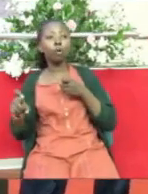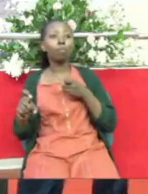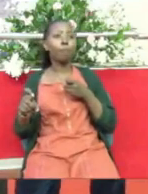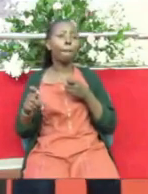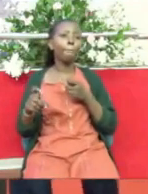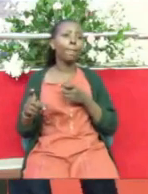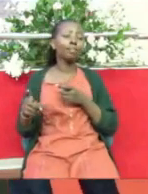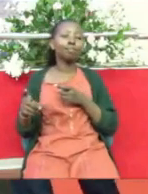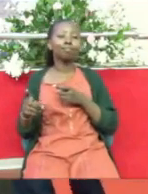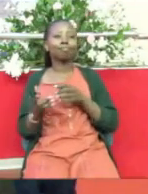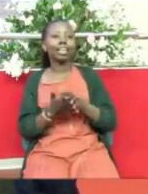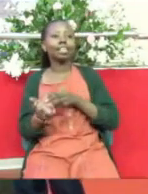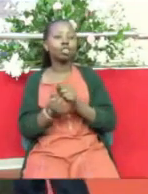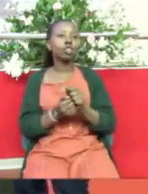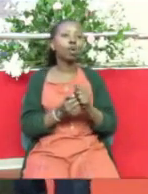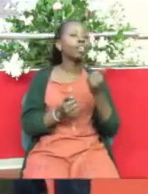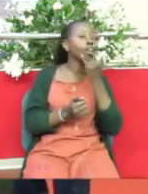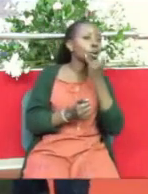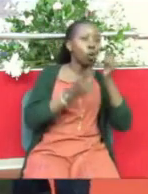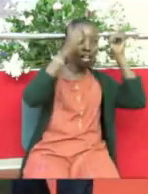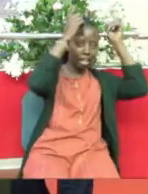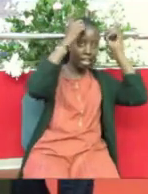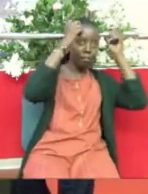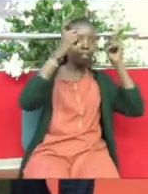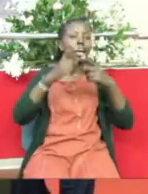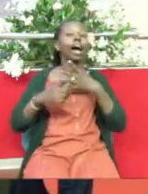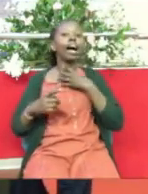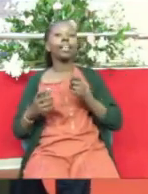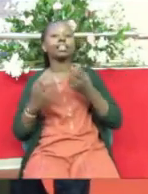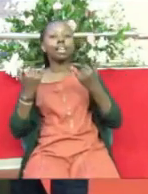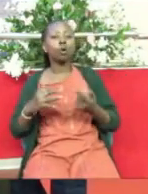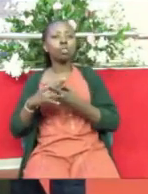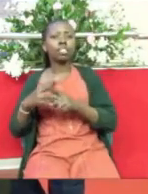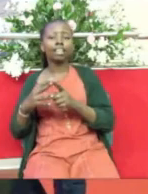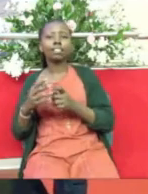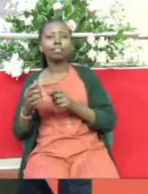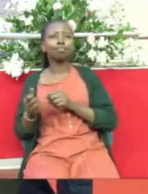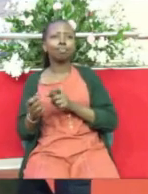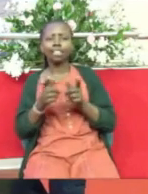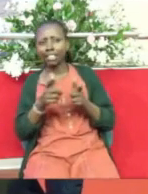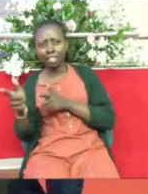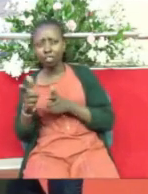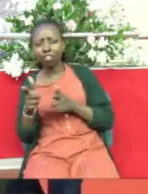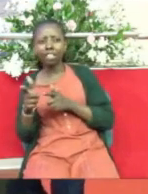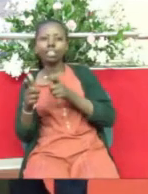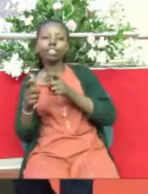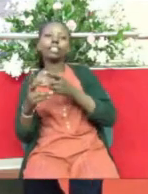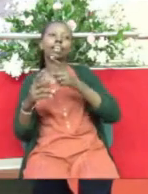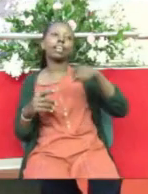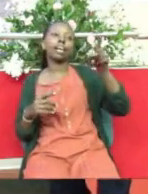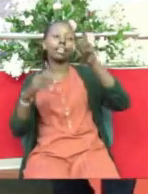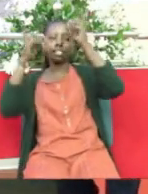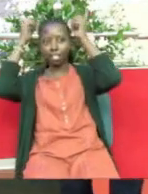beginning to engage the right enemy. Kwa sababu hilo ndilo litakutoa toka kupigana na adui ambaye siye. Upigane na adui ambaye ndiye